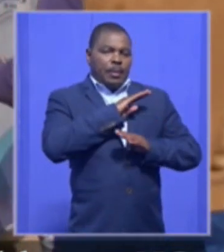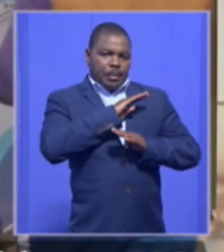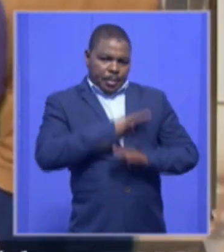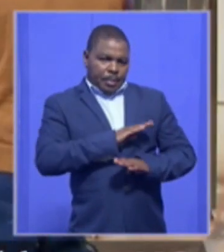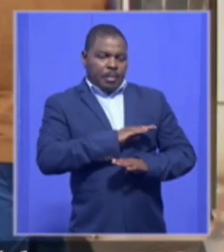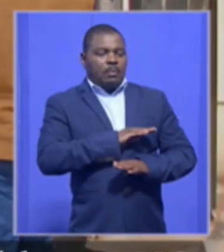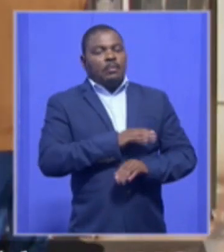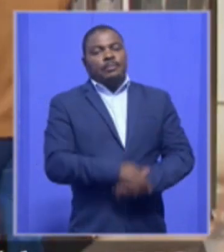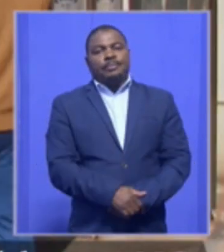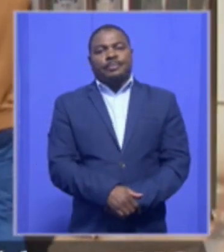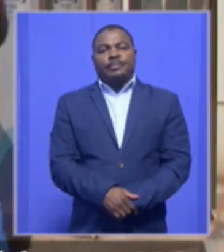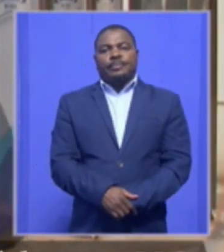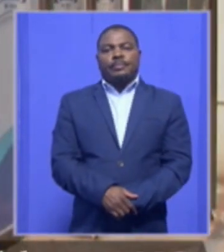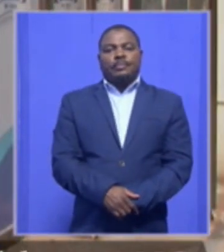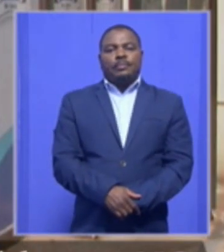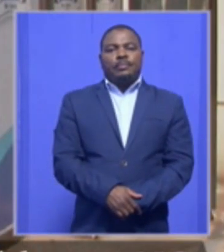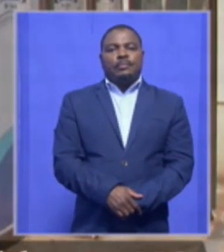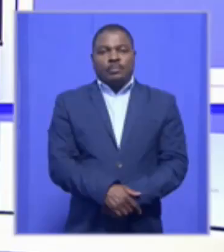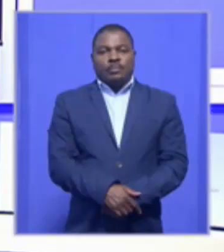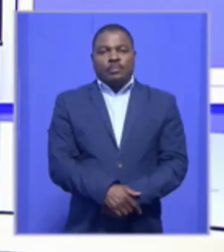tsa SABC, Kimberley.